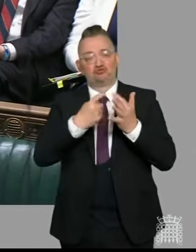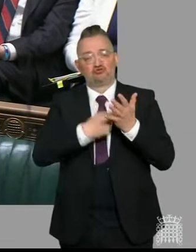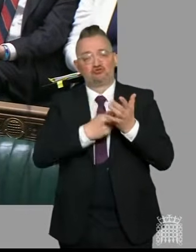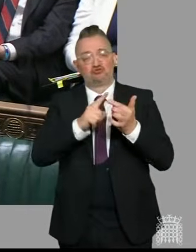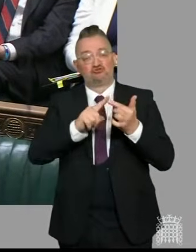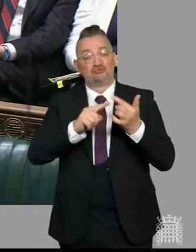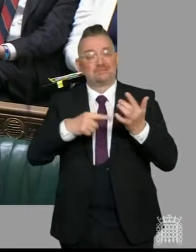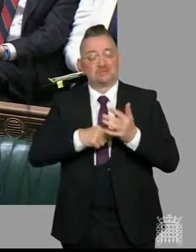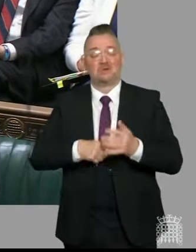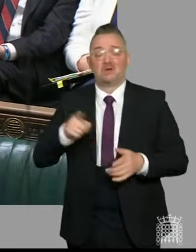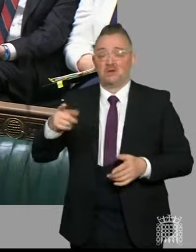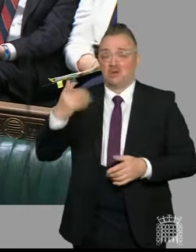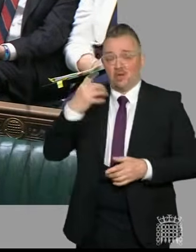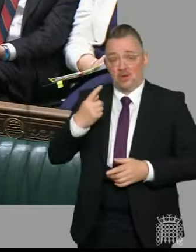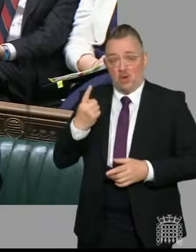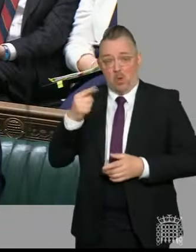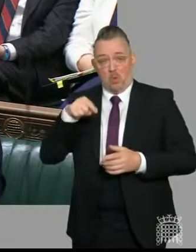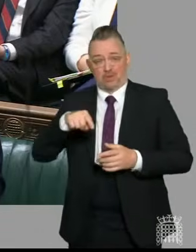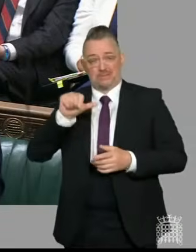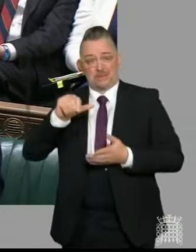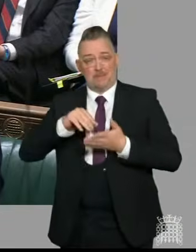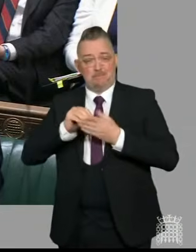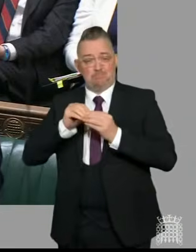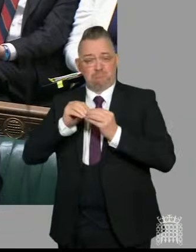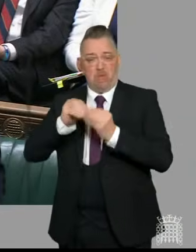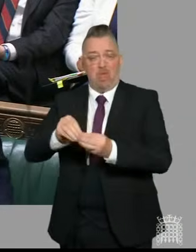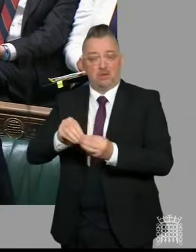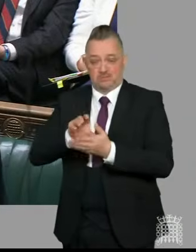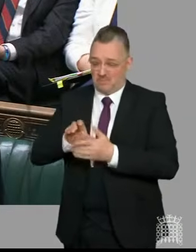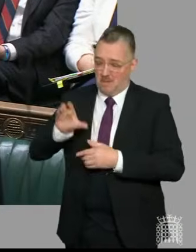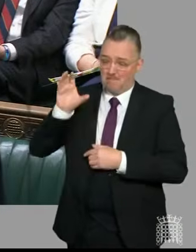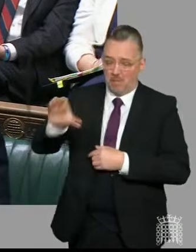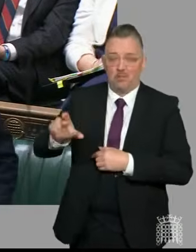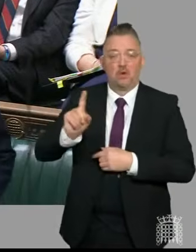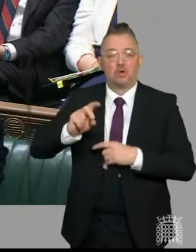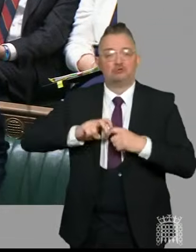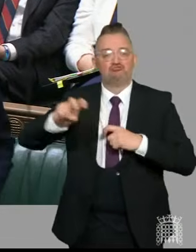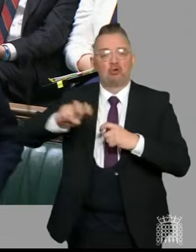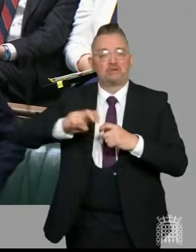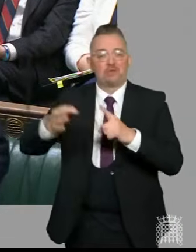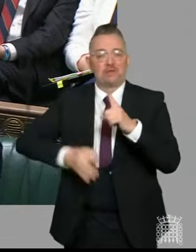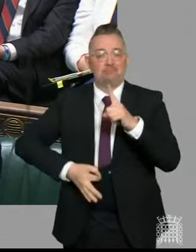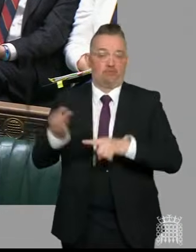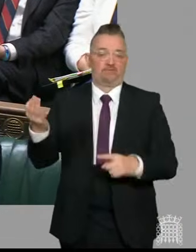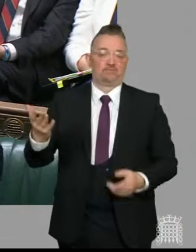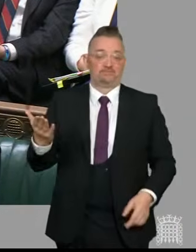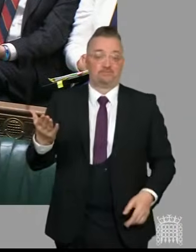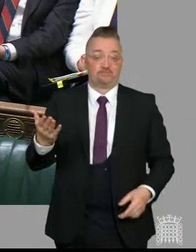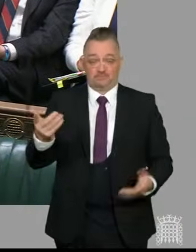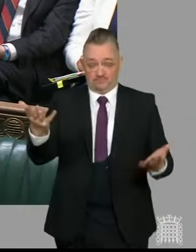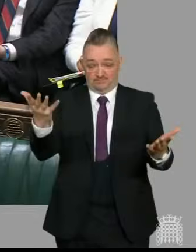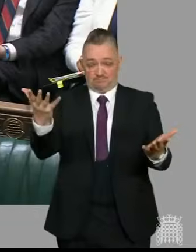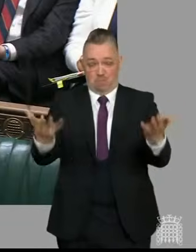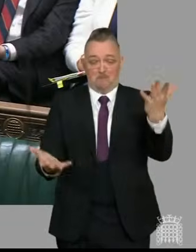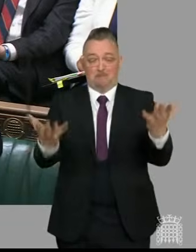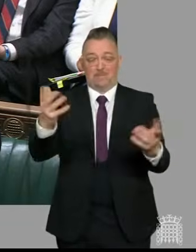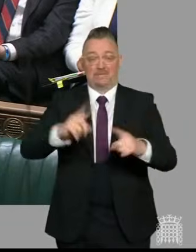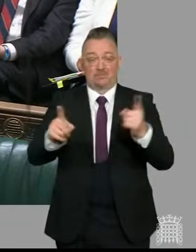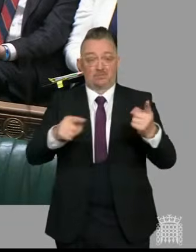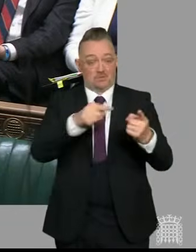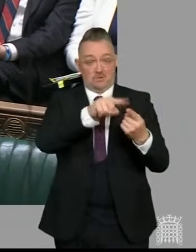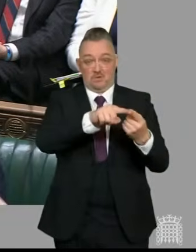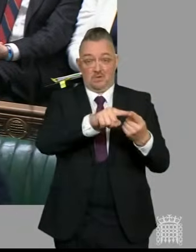to improve transport. So there you have it, the contrast between the Conservative Party and the Labour Party. The